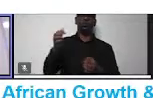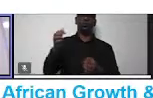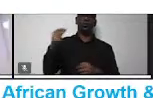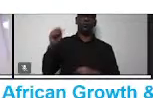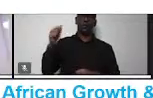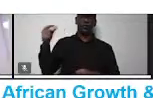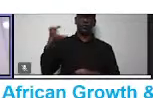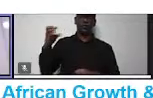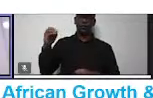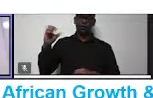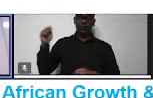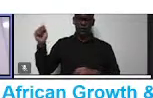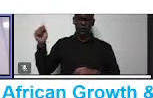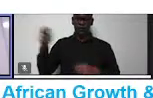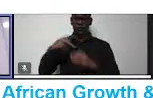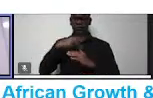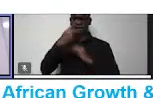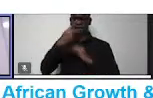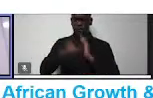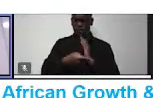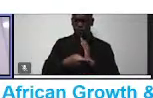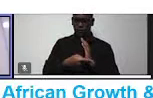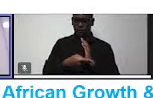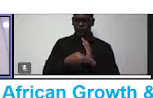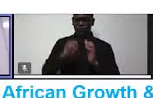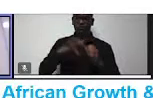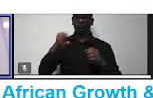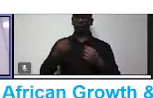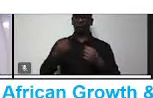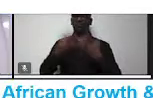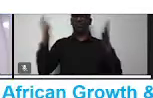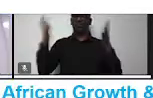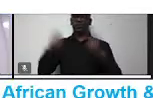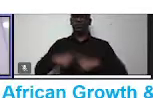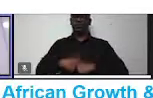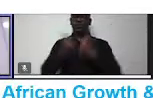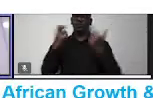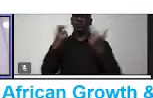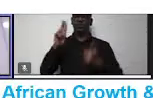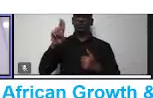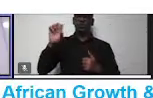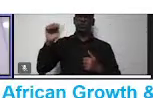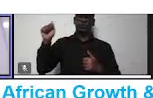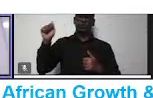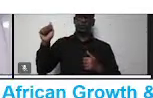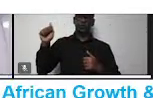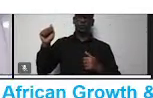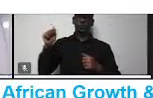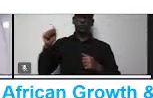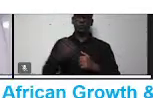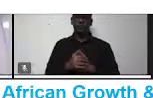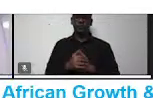it's not a big competitiveness challenge to American industries. All right, next slide.